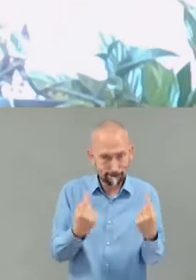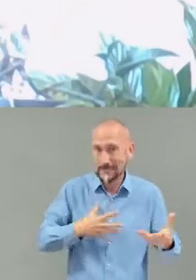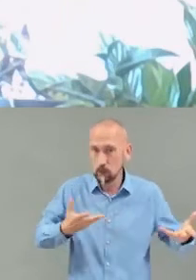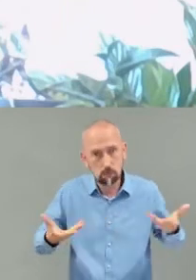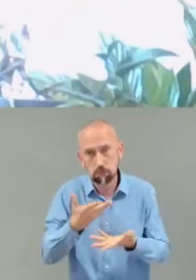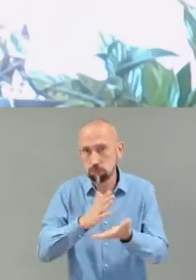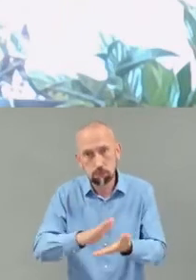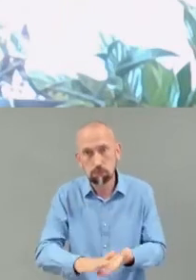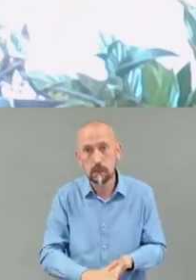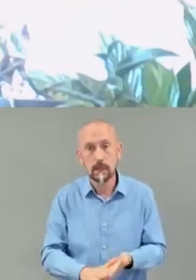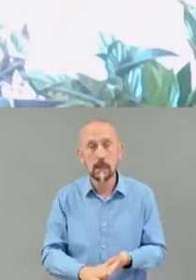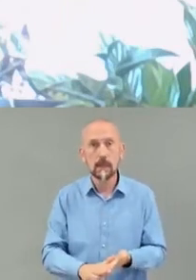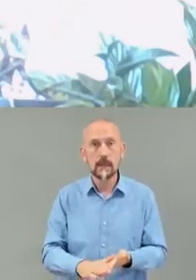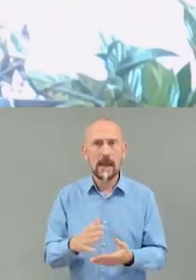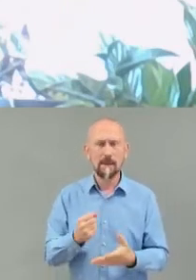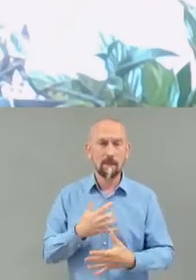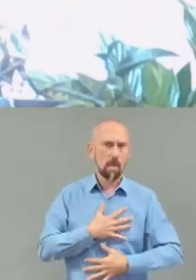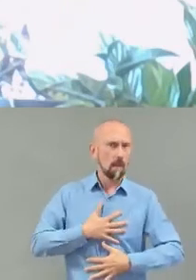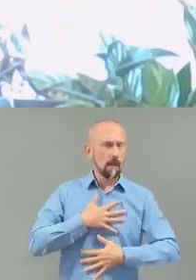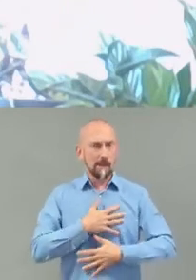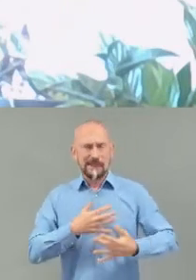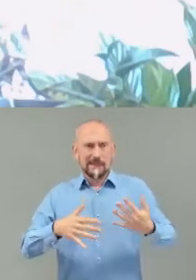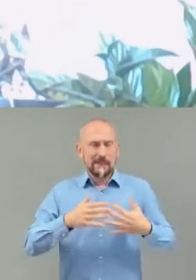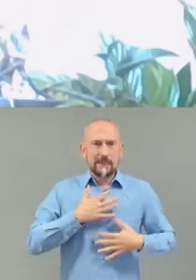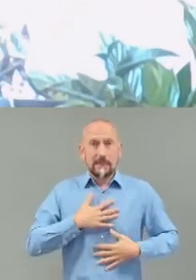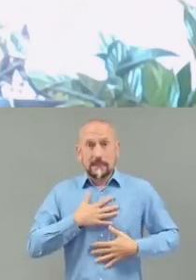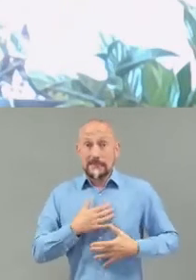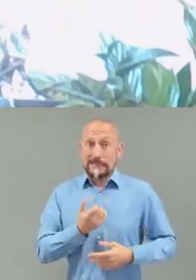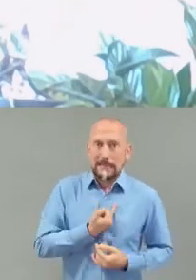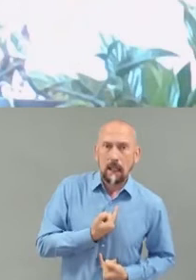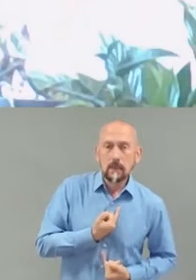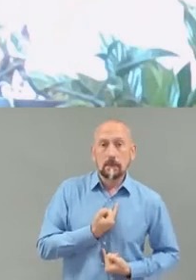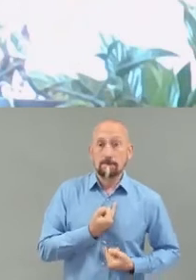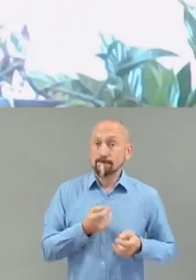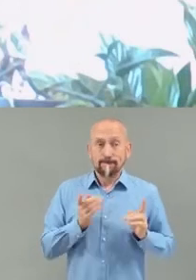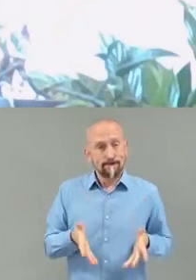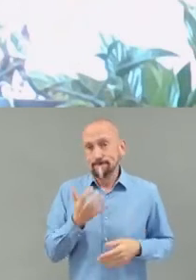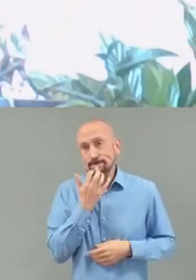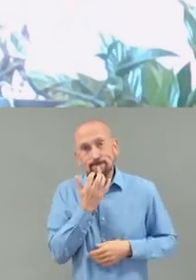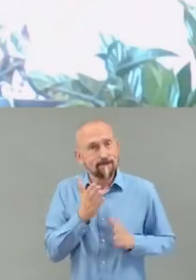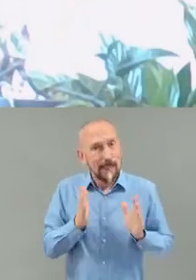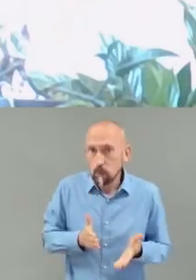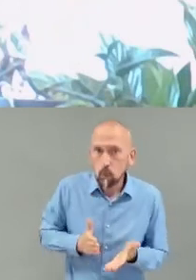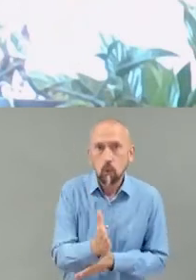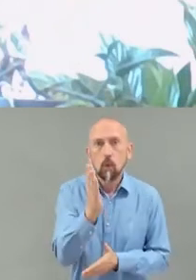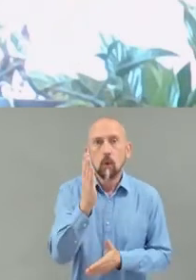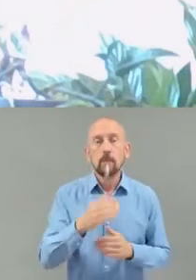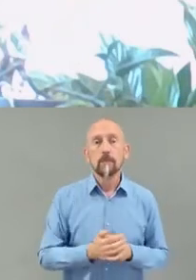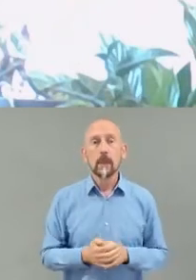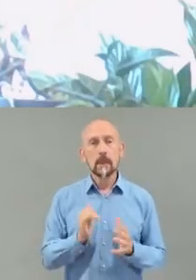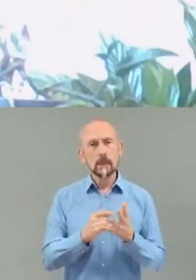has had to be suffered and is being suffered. I think this is increasing insight and recognition